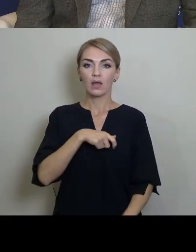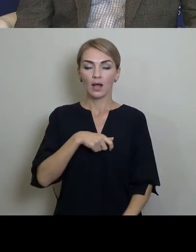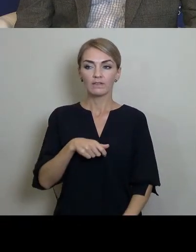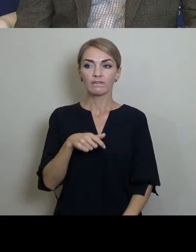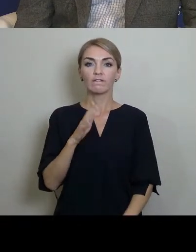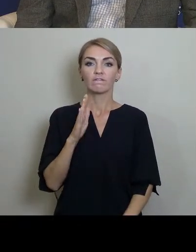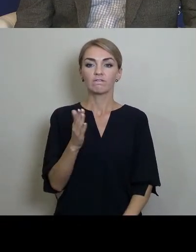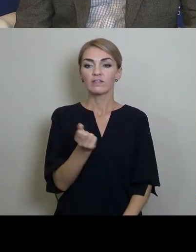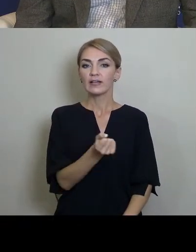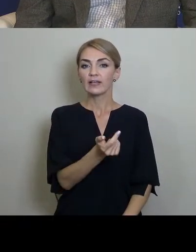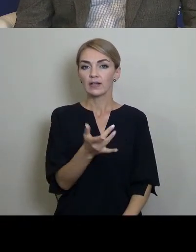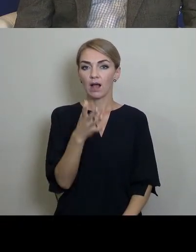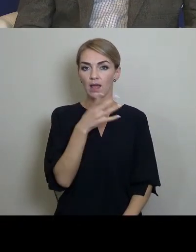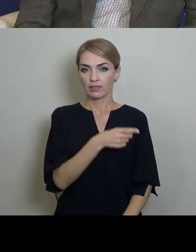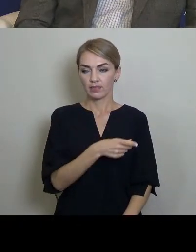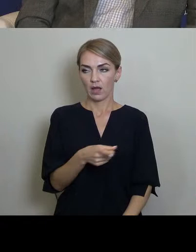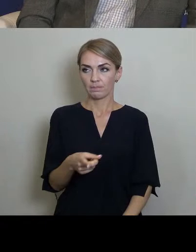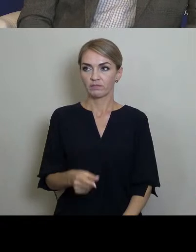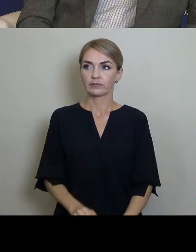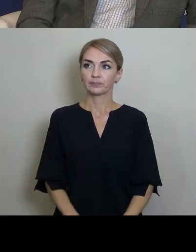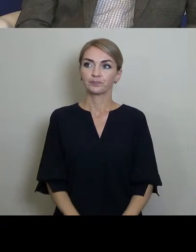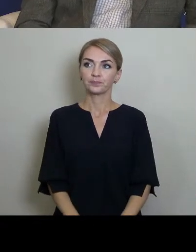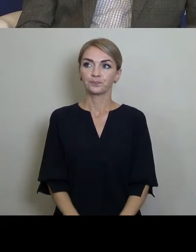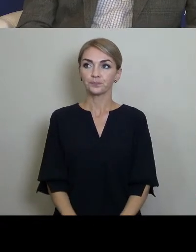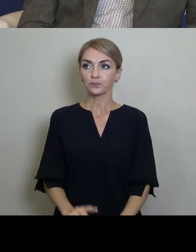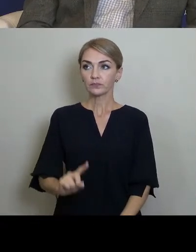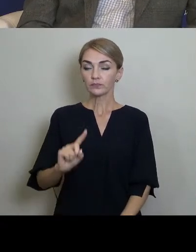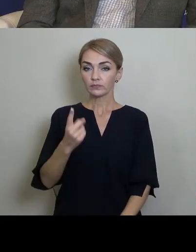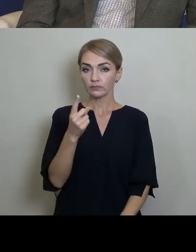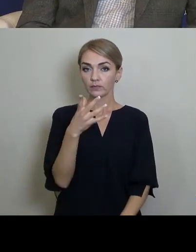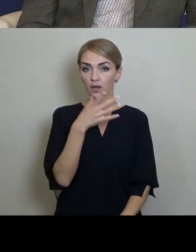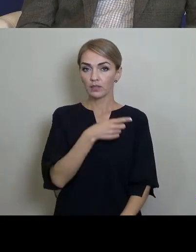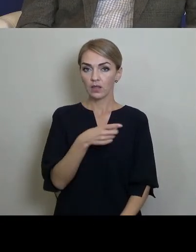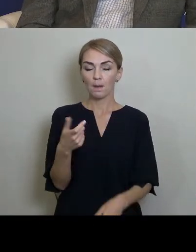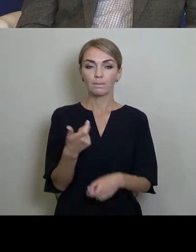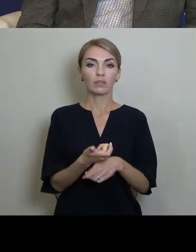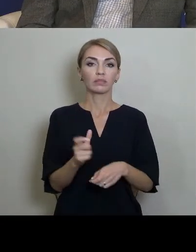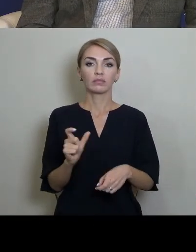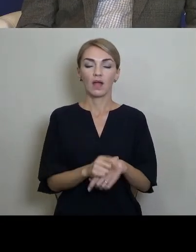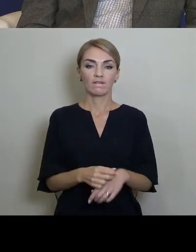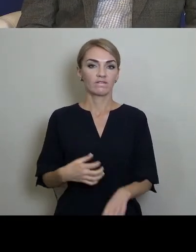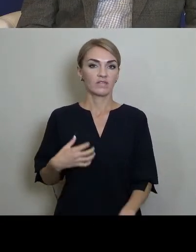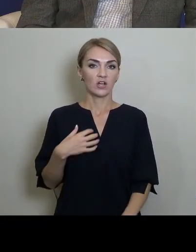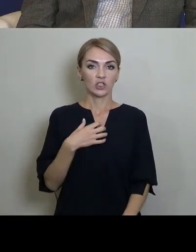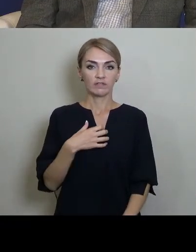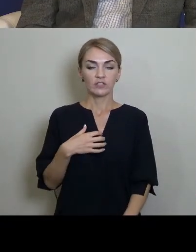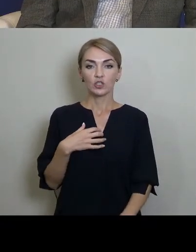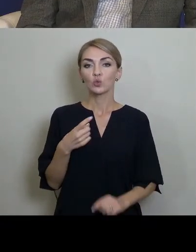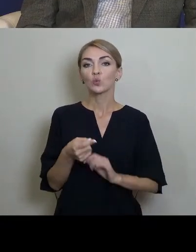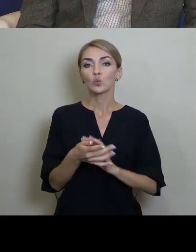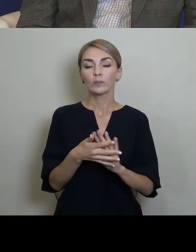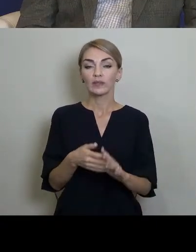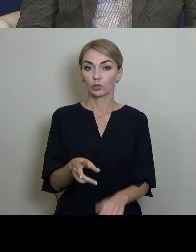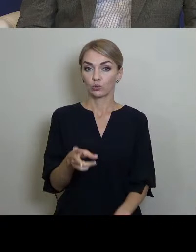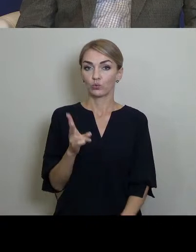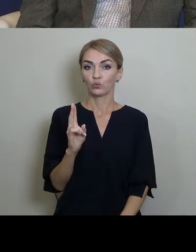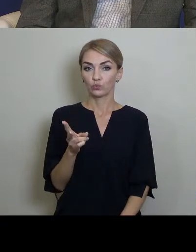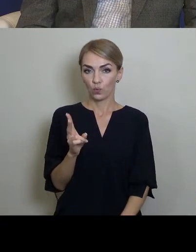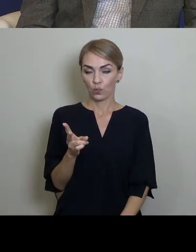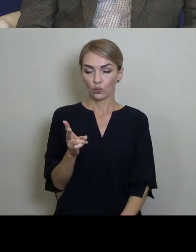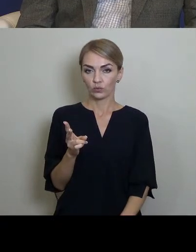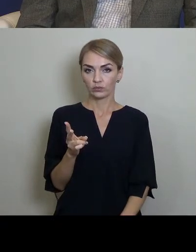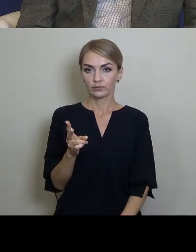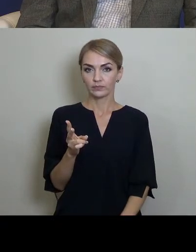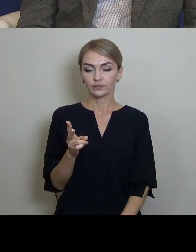the mandates distribution that is going to happen in several stages. The first stage is the most important one. You have